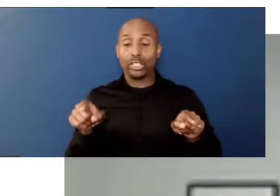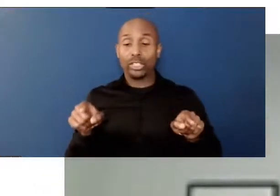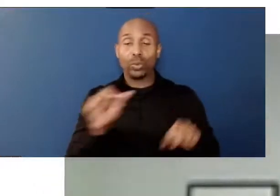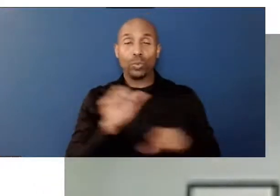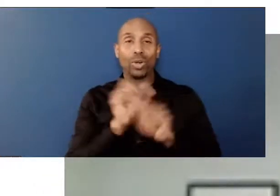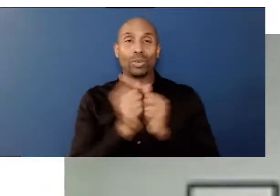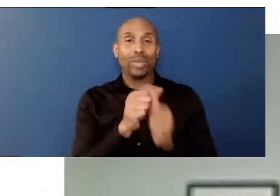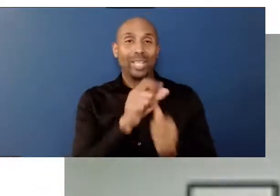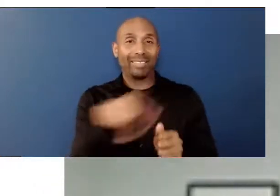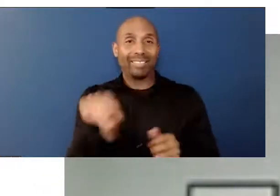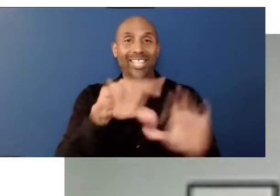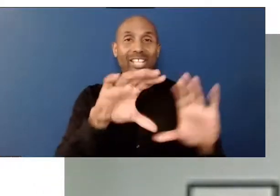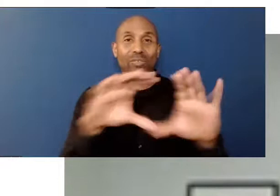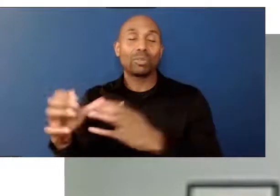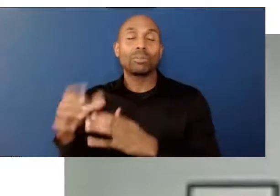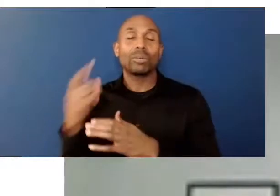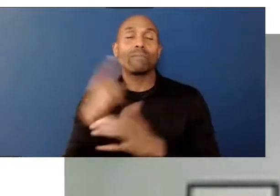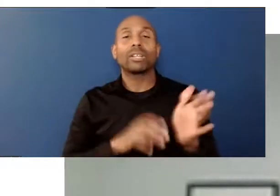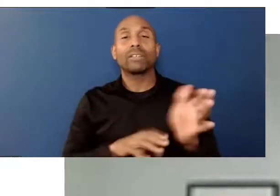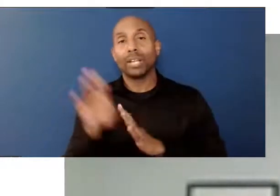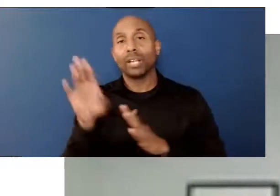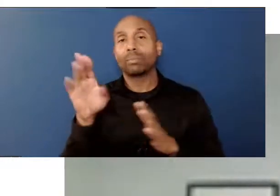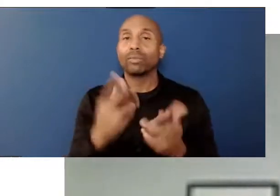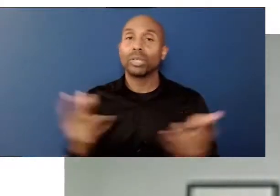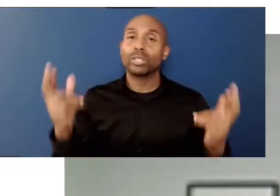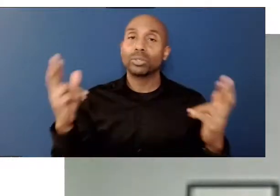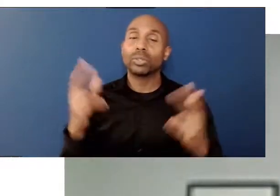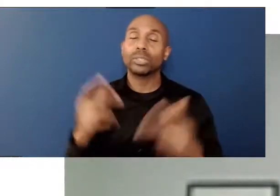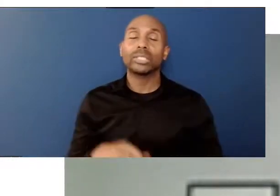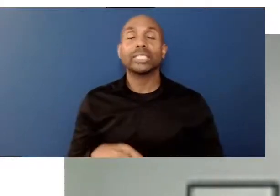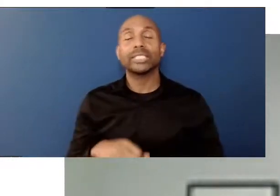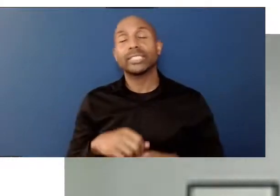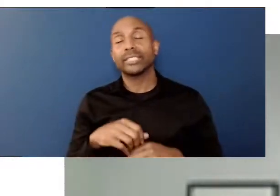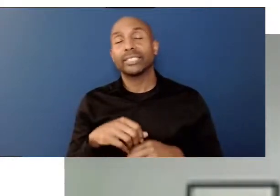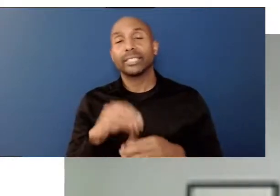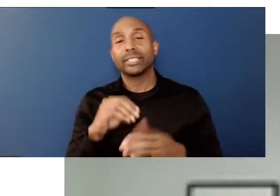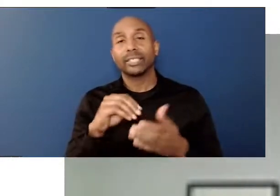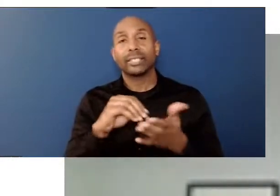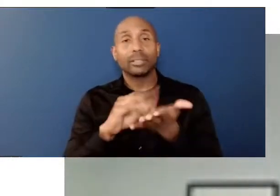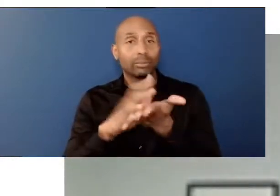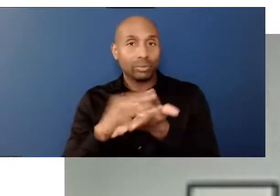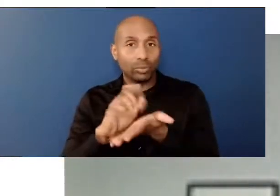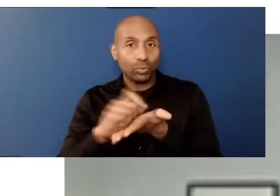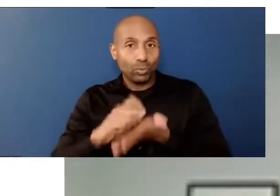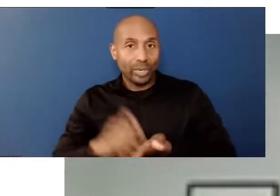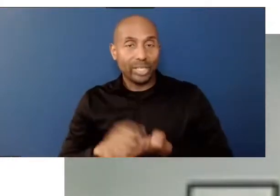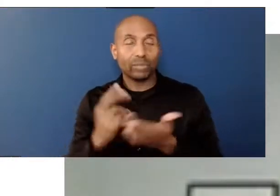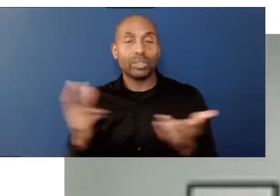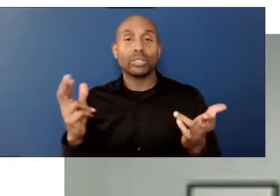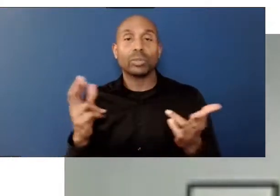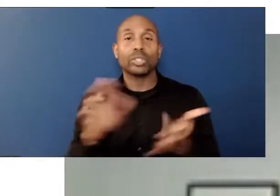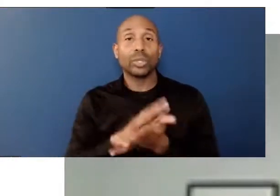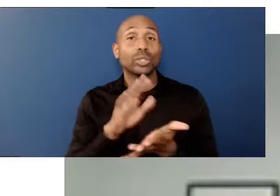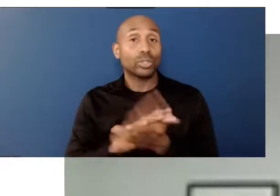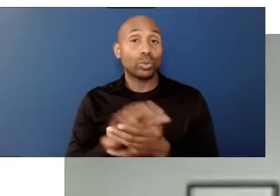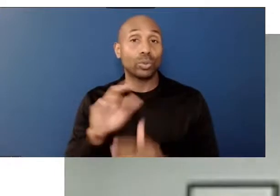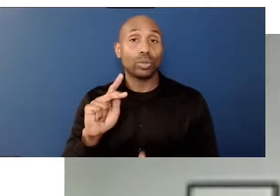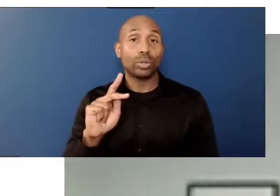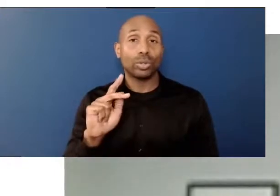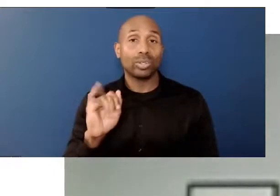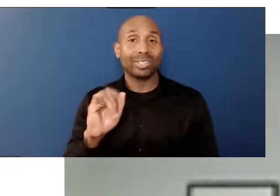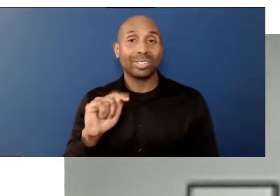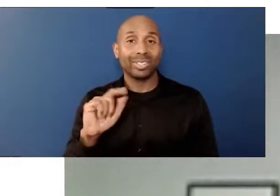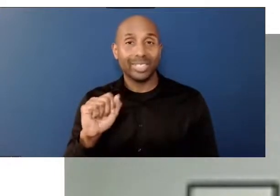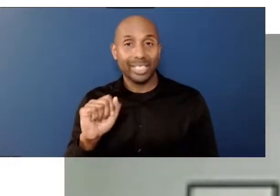written resources, toolkits, guides, that sort of thing. And many of those are on our website if anyone